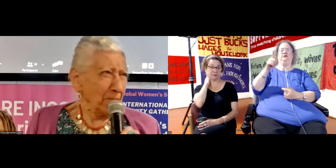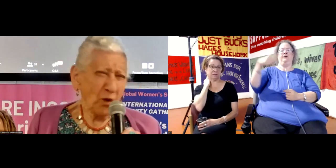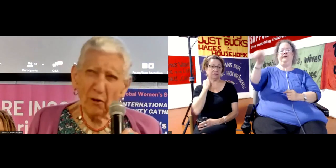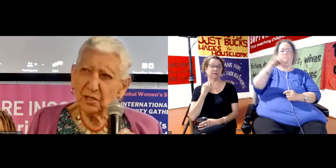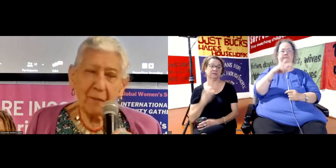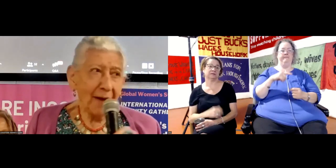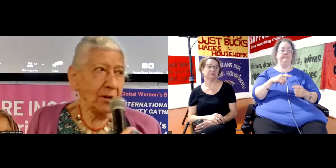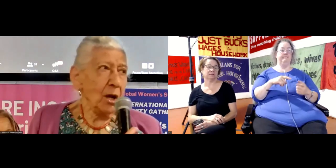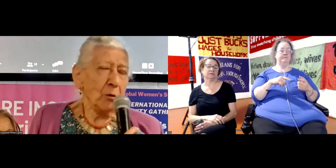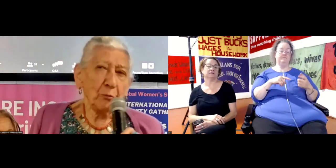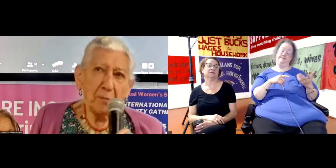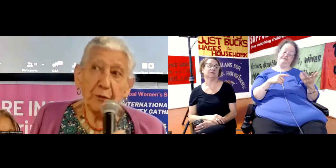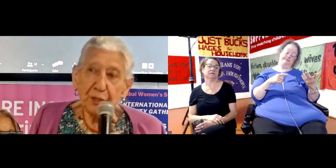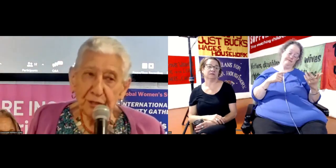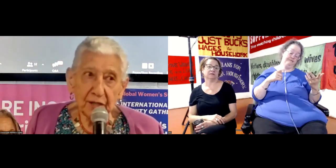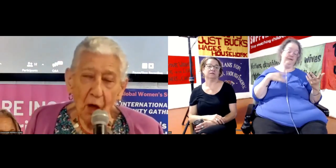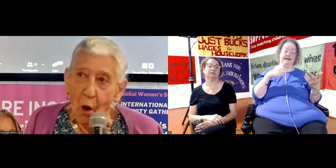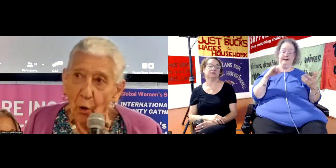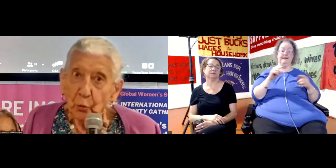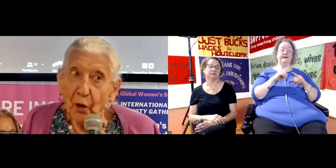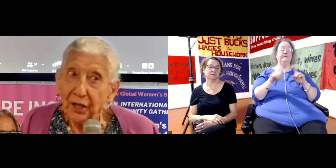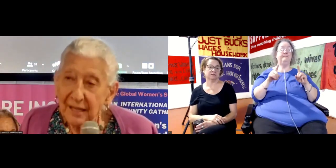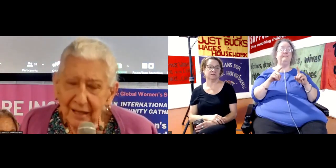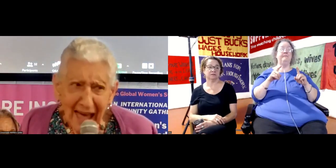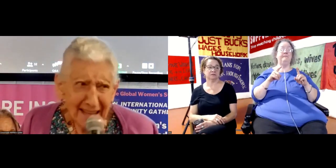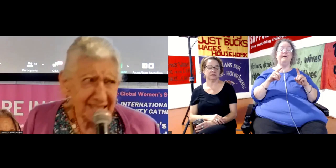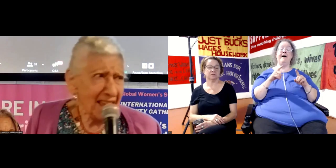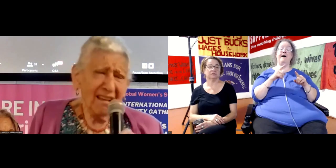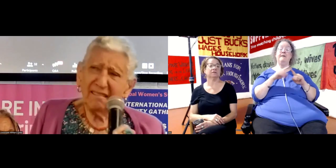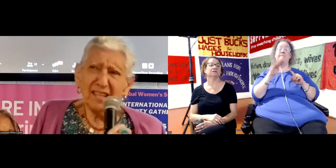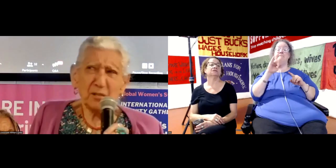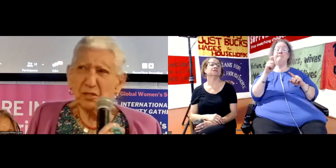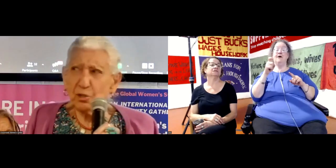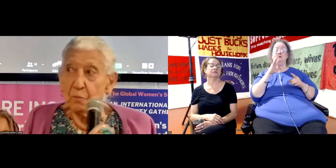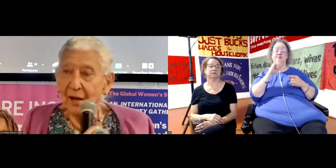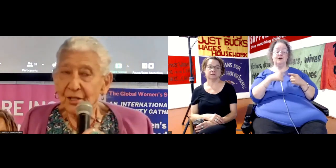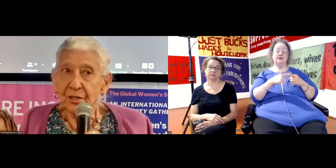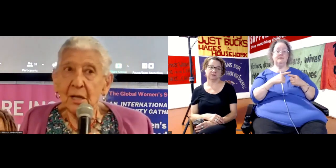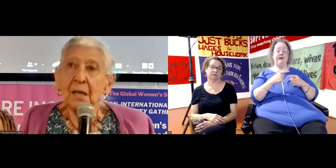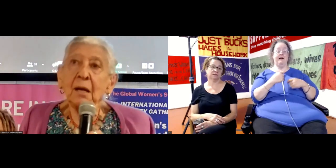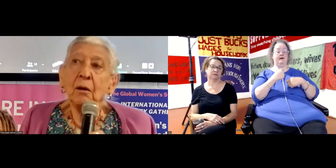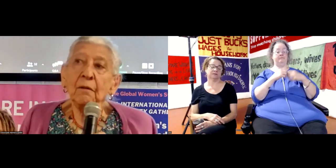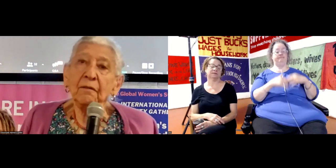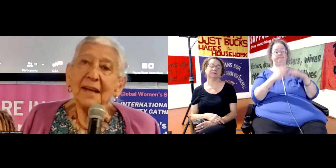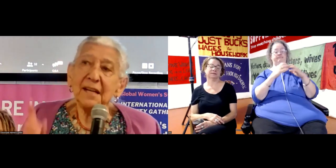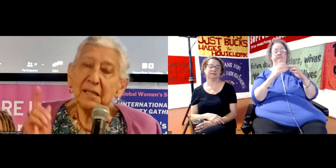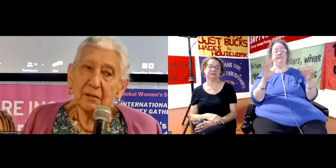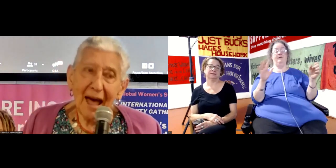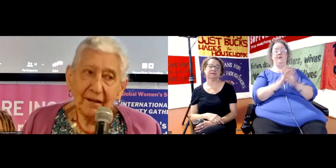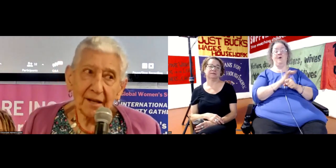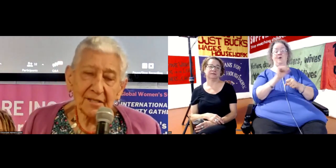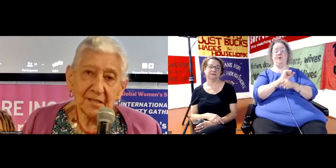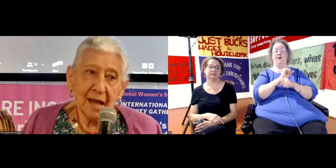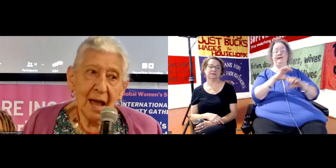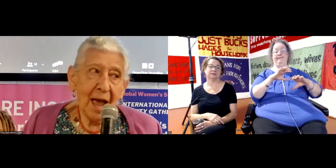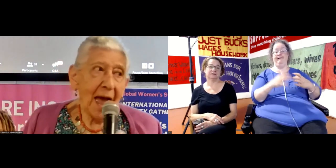that talks about reproducing the whole working class, this was too much. They didn't